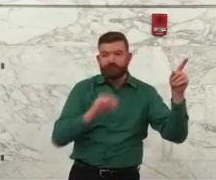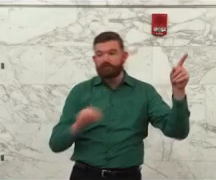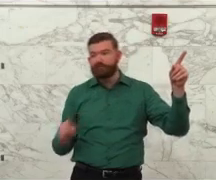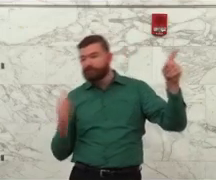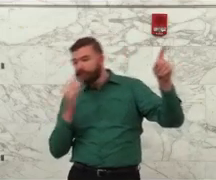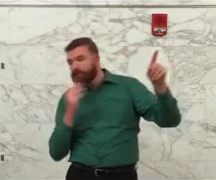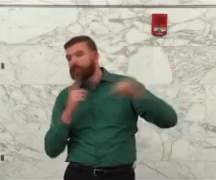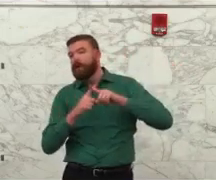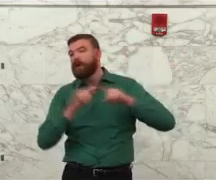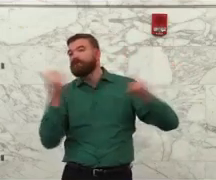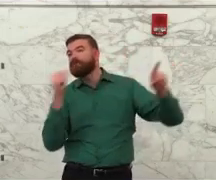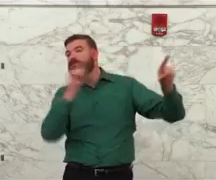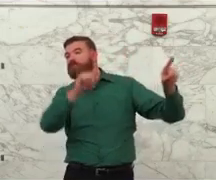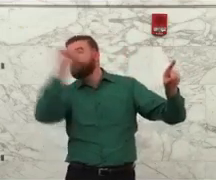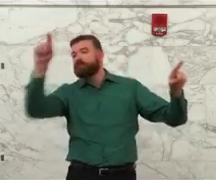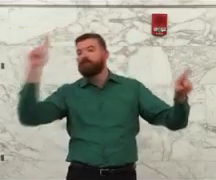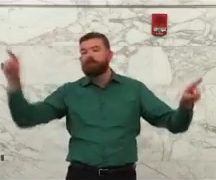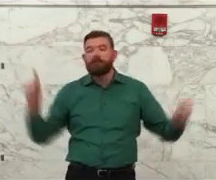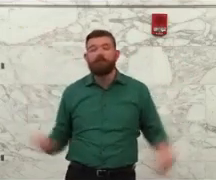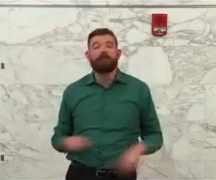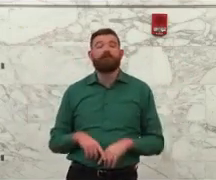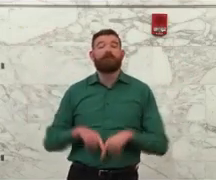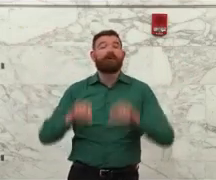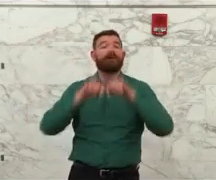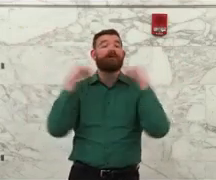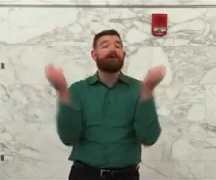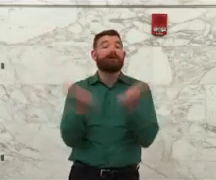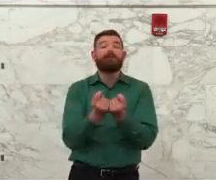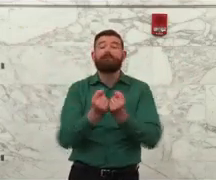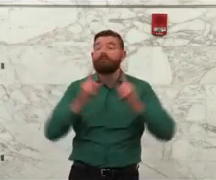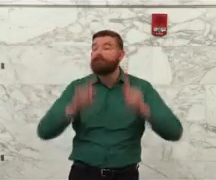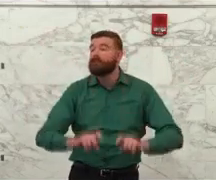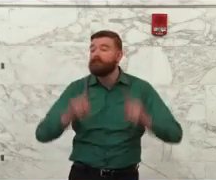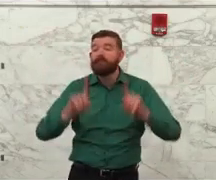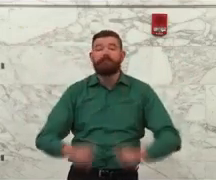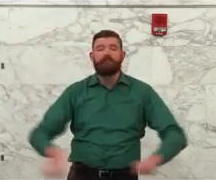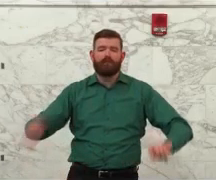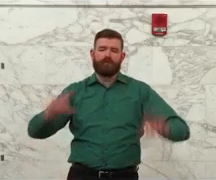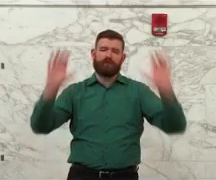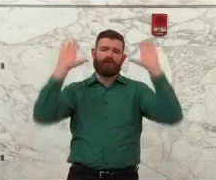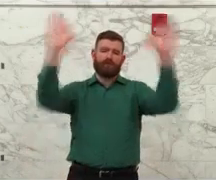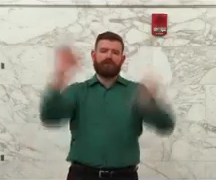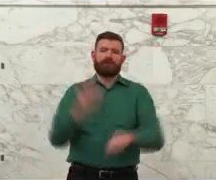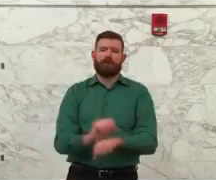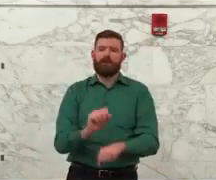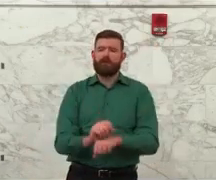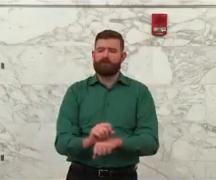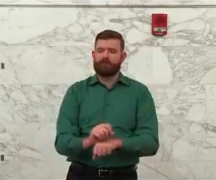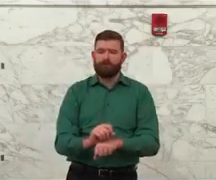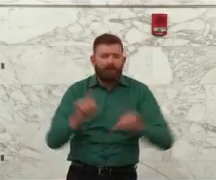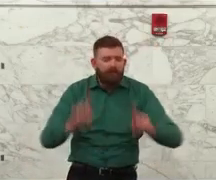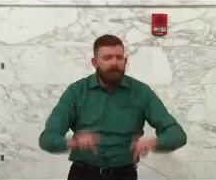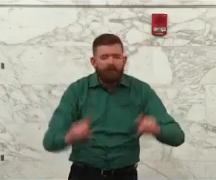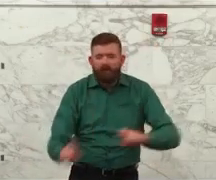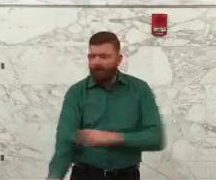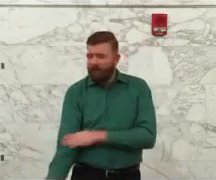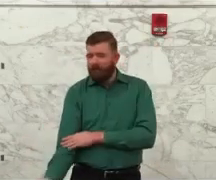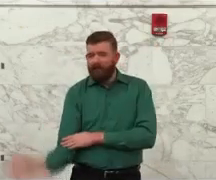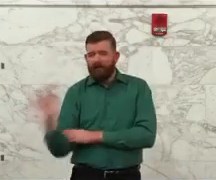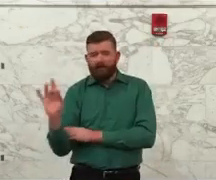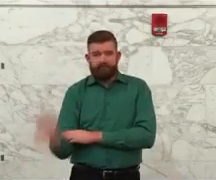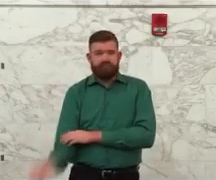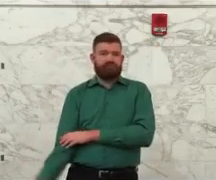job. 1,000 more people are tested than were yesterday morning at 8 o'clock, and that each day, maybe not incrementally, but over time, each